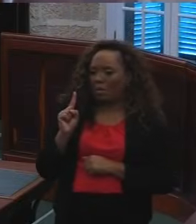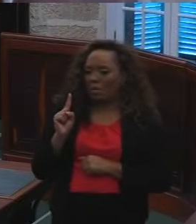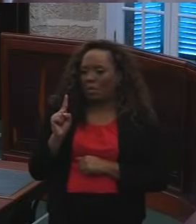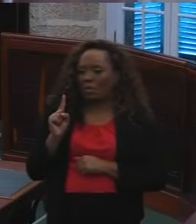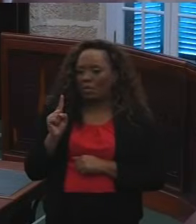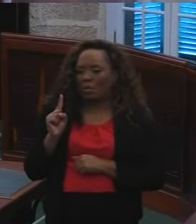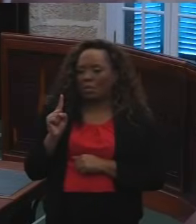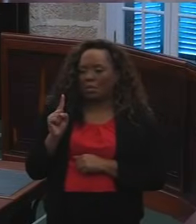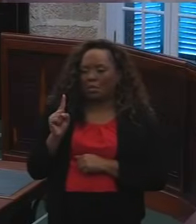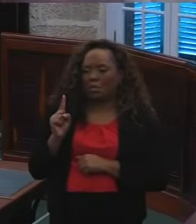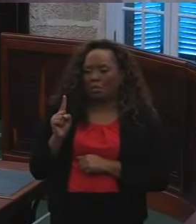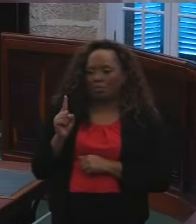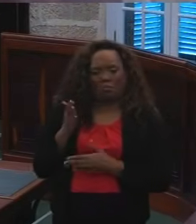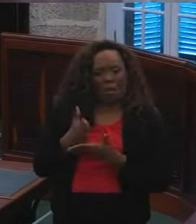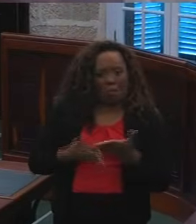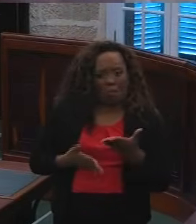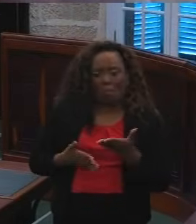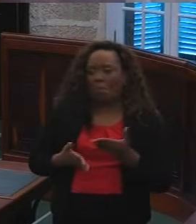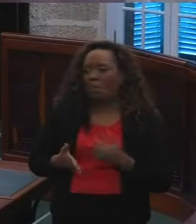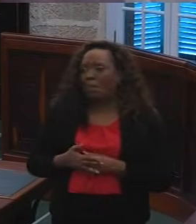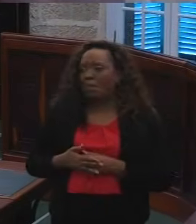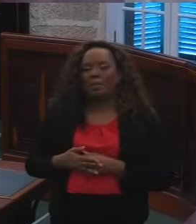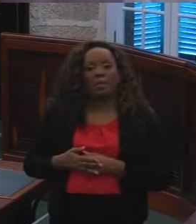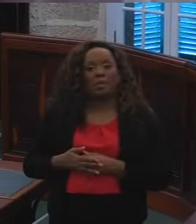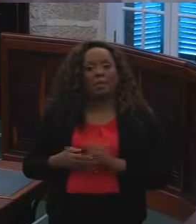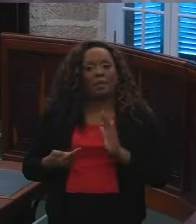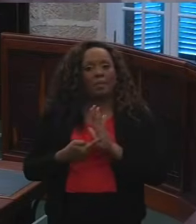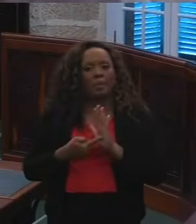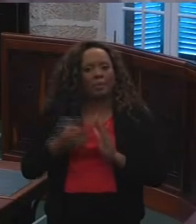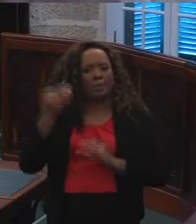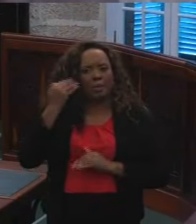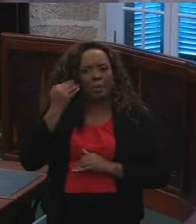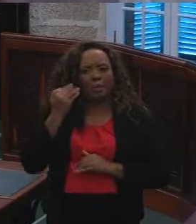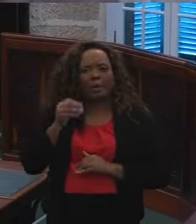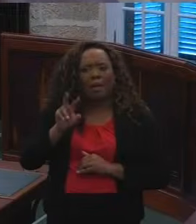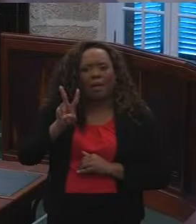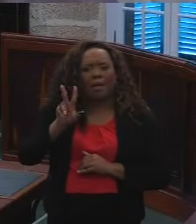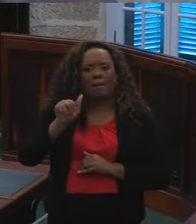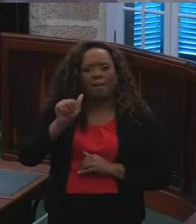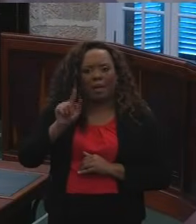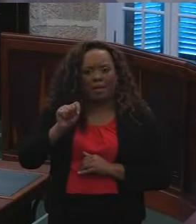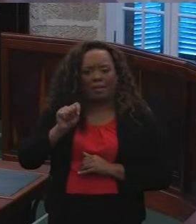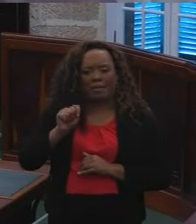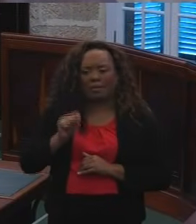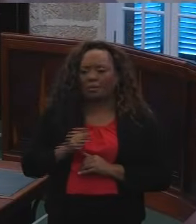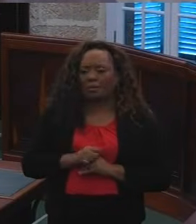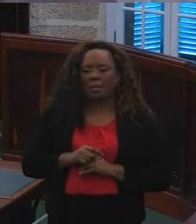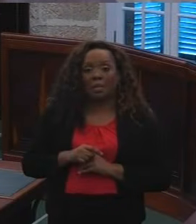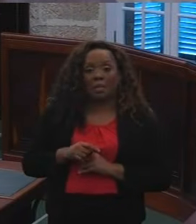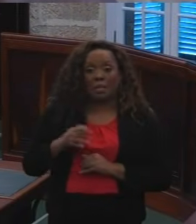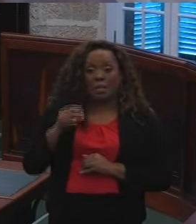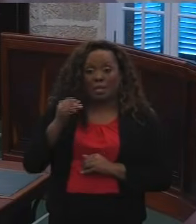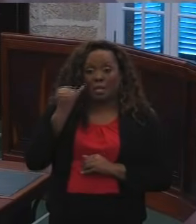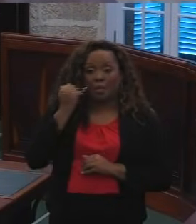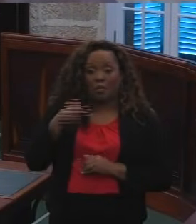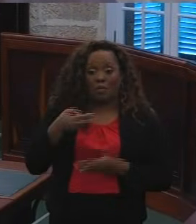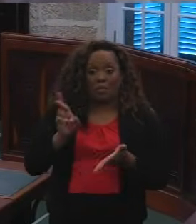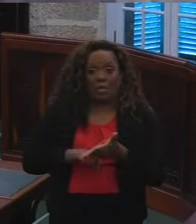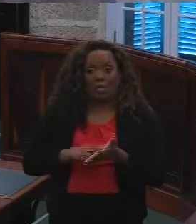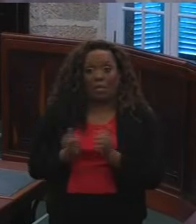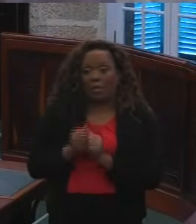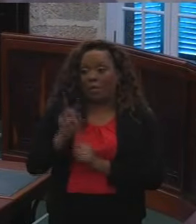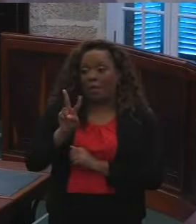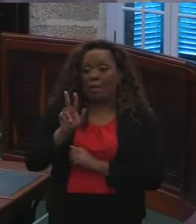where if you are registered with VAT, that VAT certificate must be displayed prominently. If you're registered with